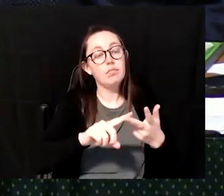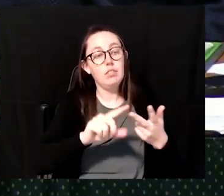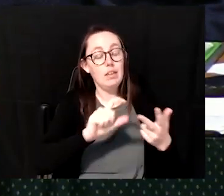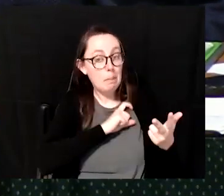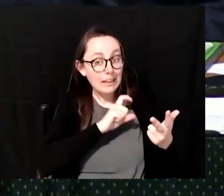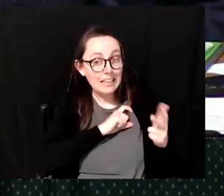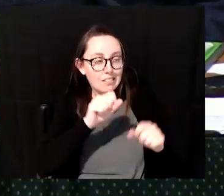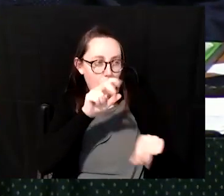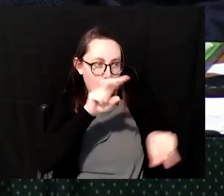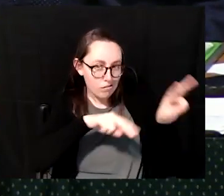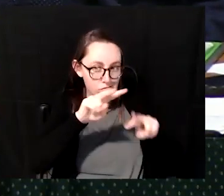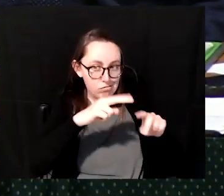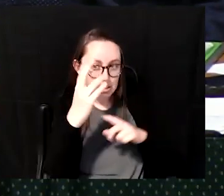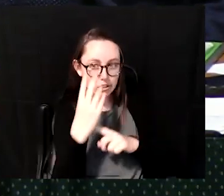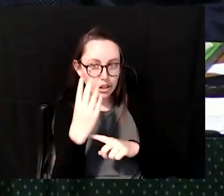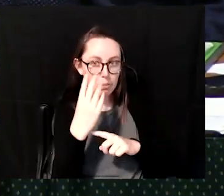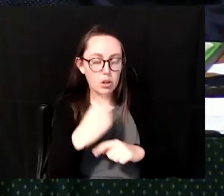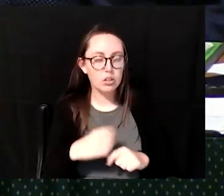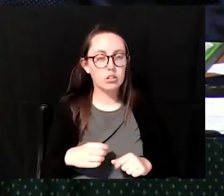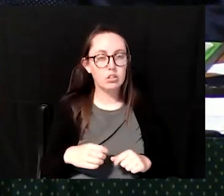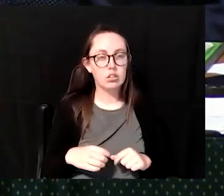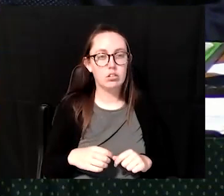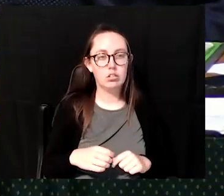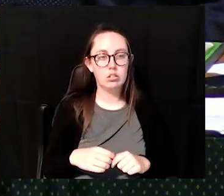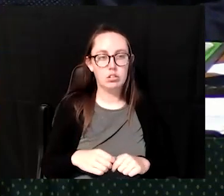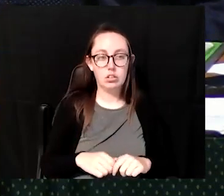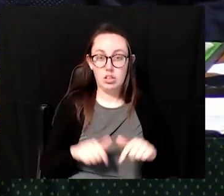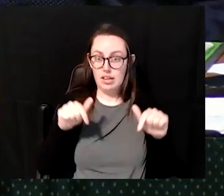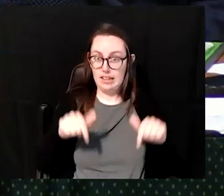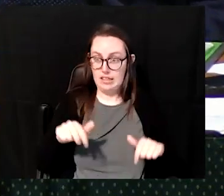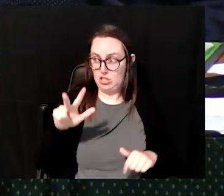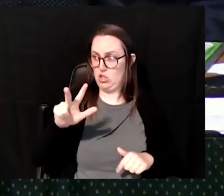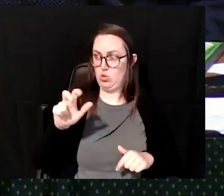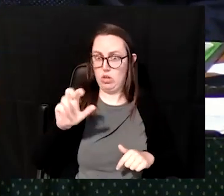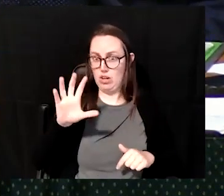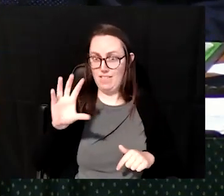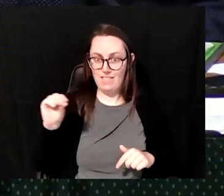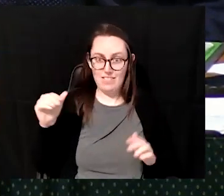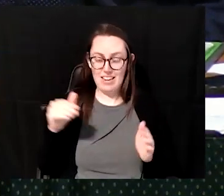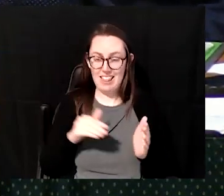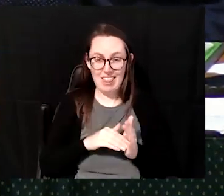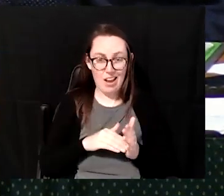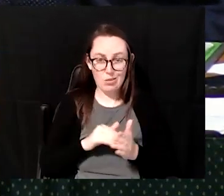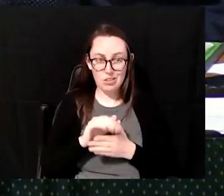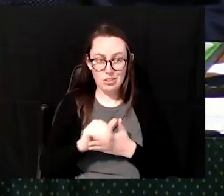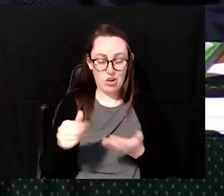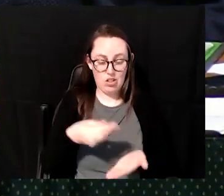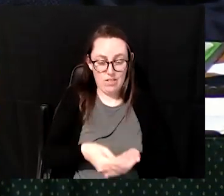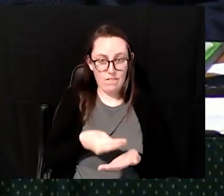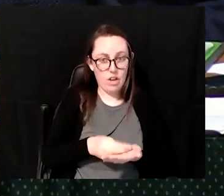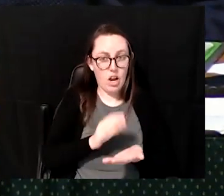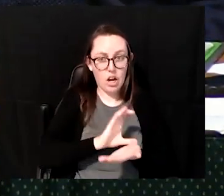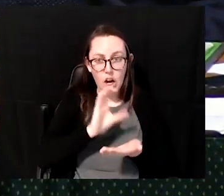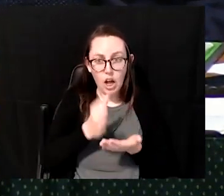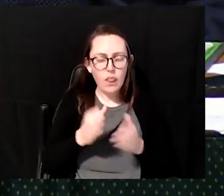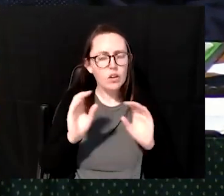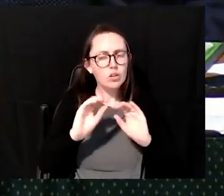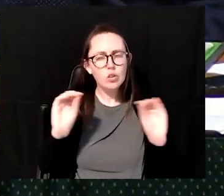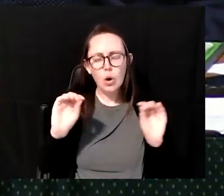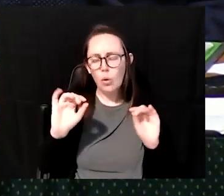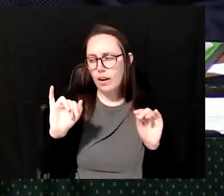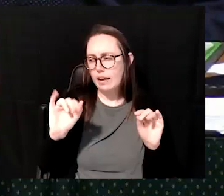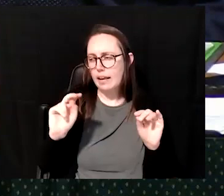for the community safety fund there's there's no infrastructure around that money and that spending other